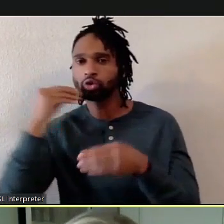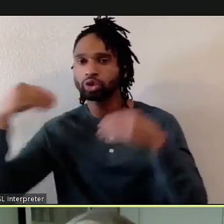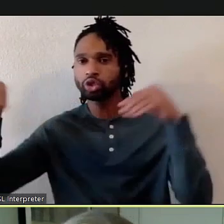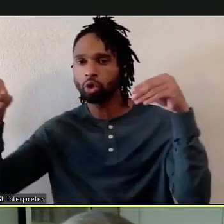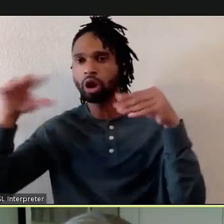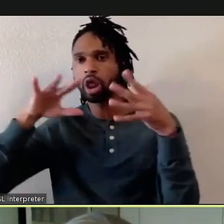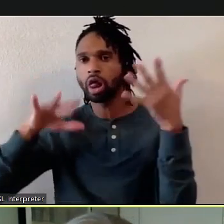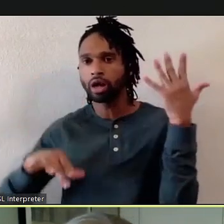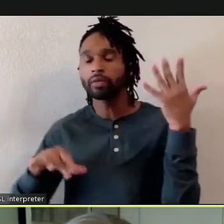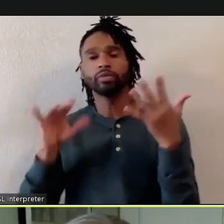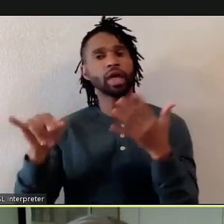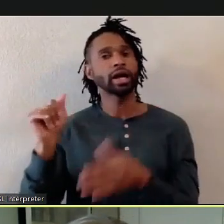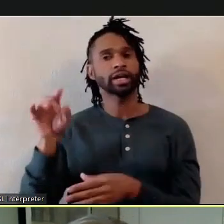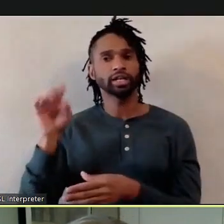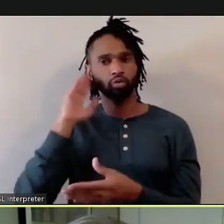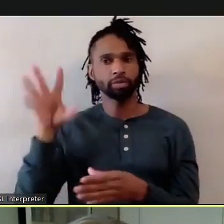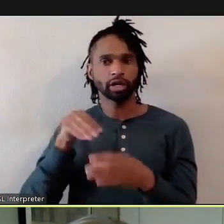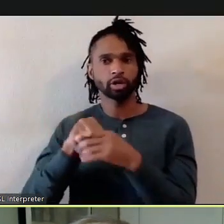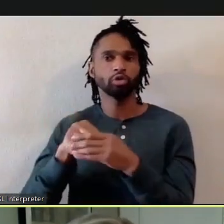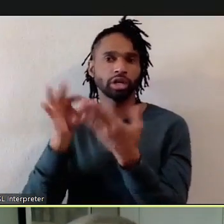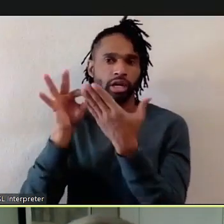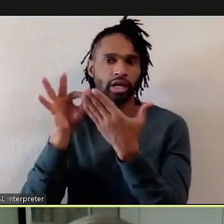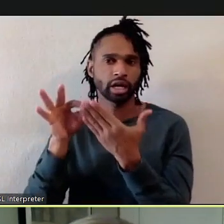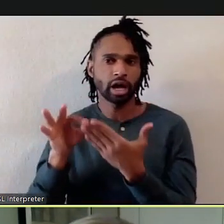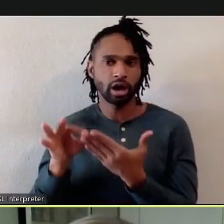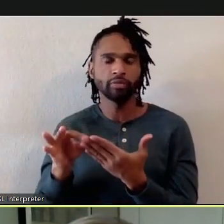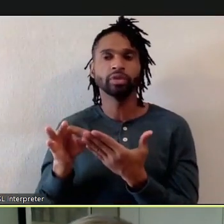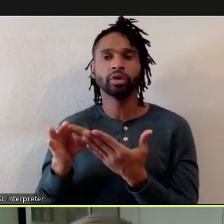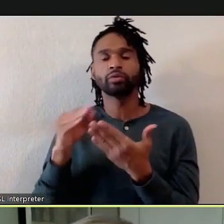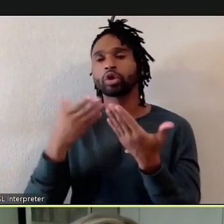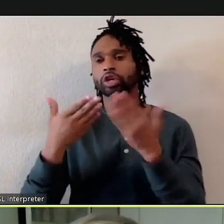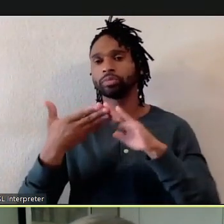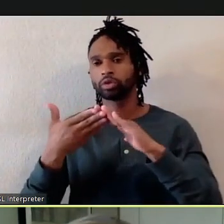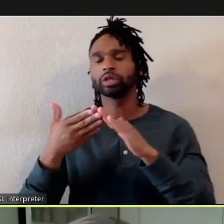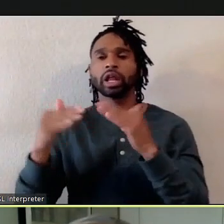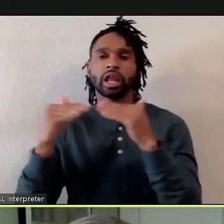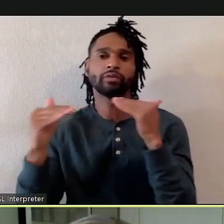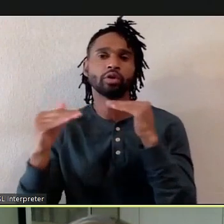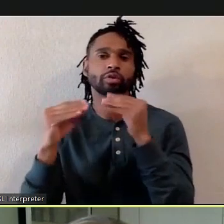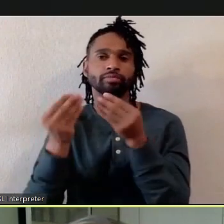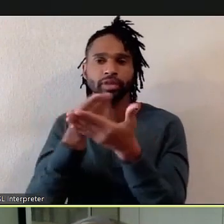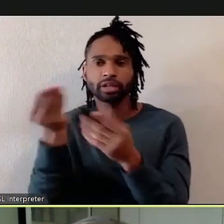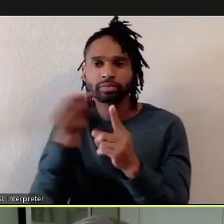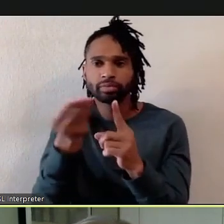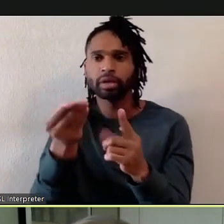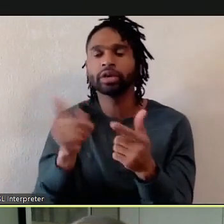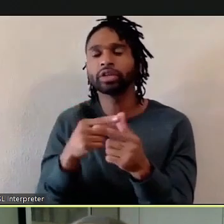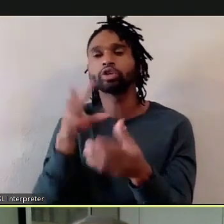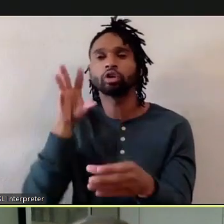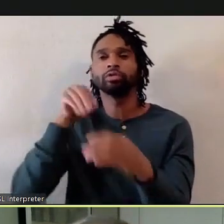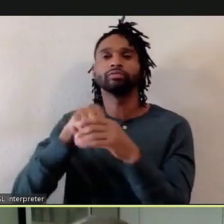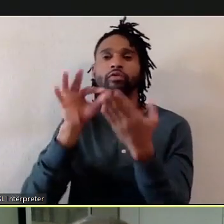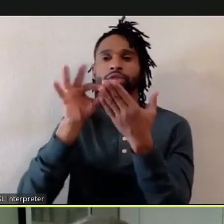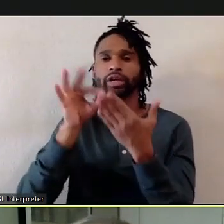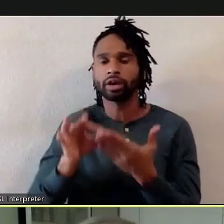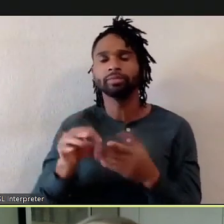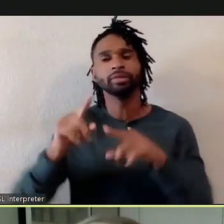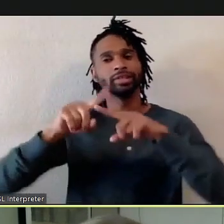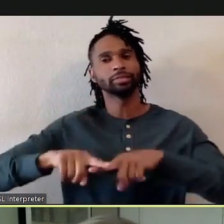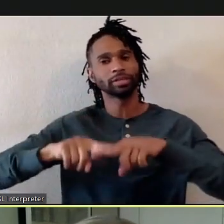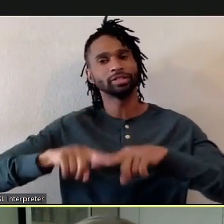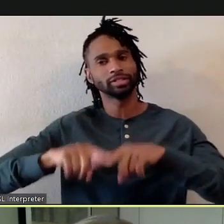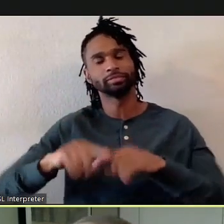cases would be contributing to community level transmission and then are calculated in the dial. So I think it just depends on